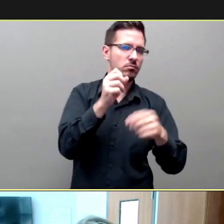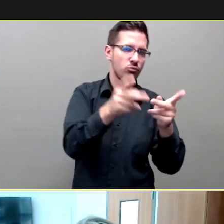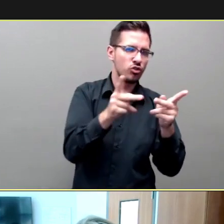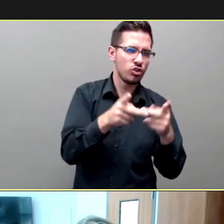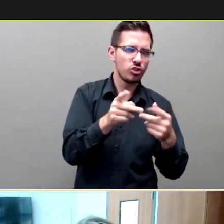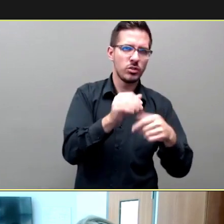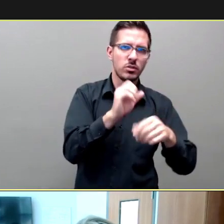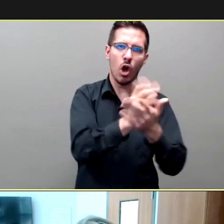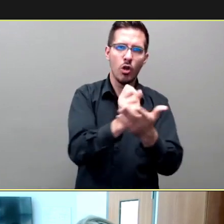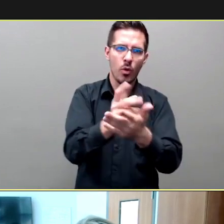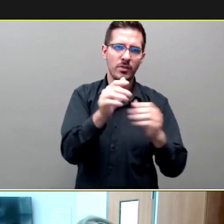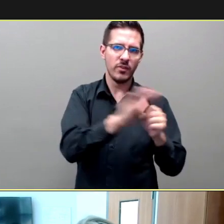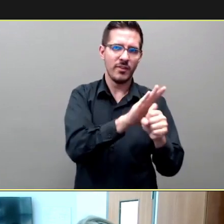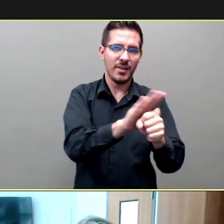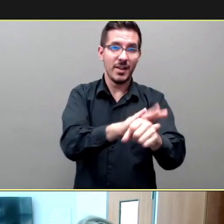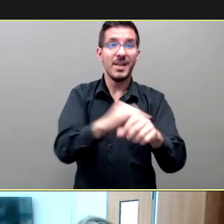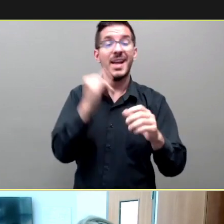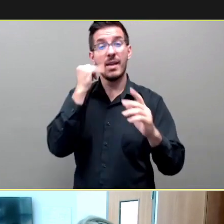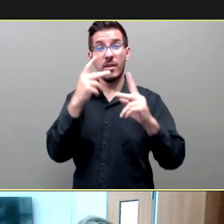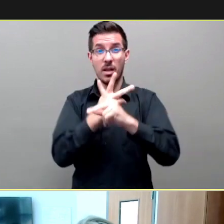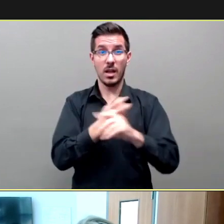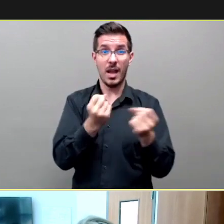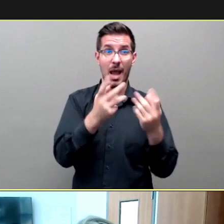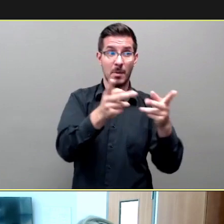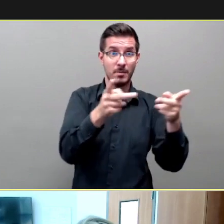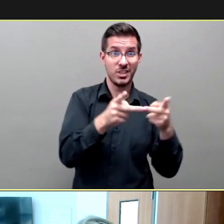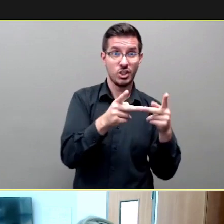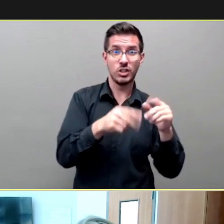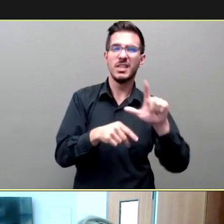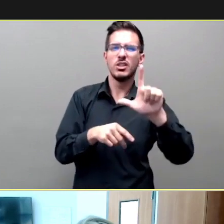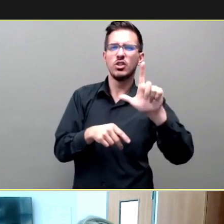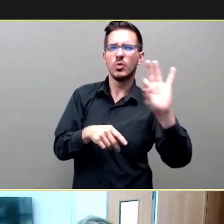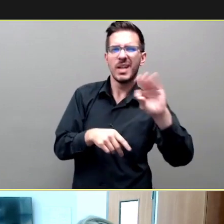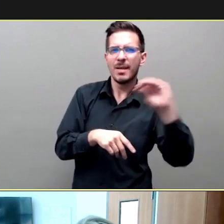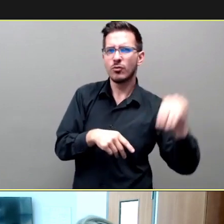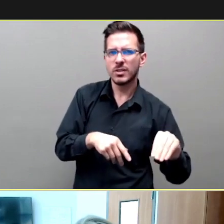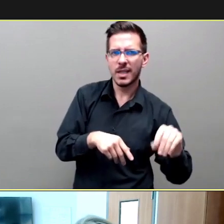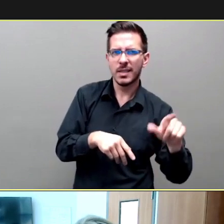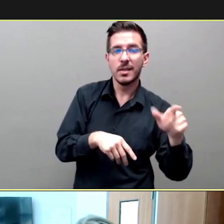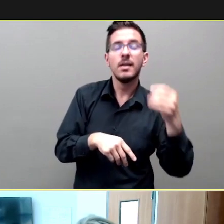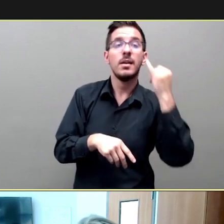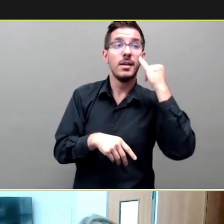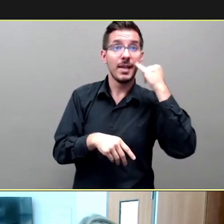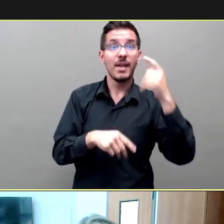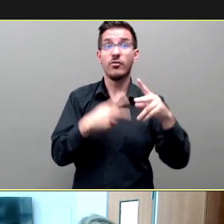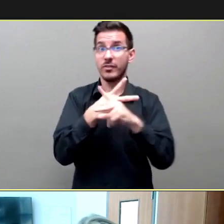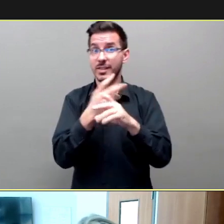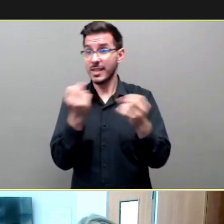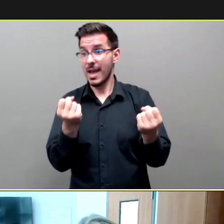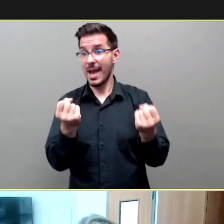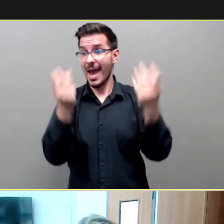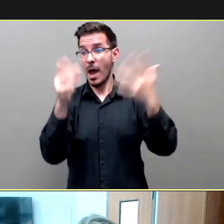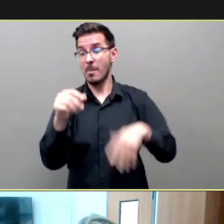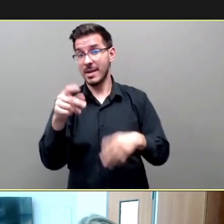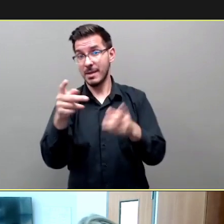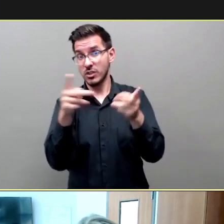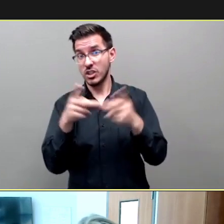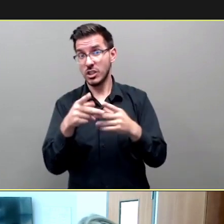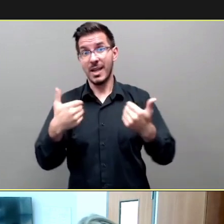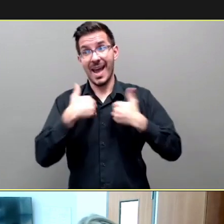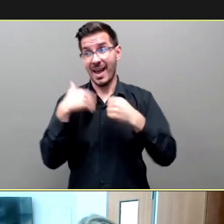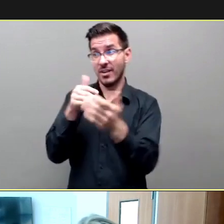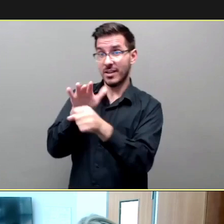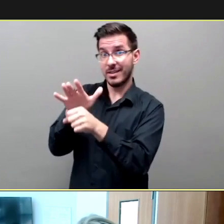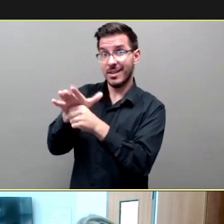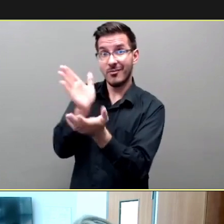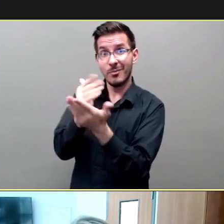you calculate against authorized positions, it's 29%. If you calculate how many of the positions do we have money to fill, do we have